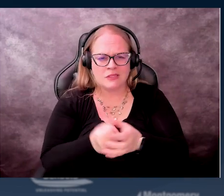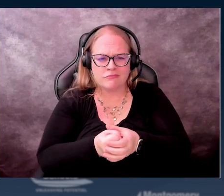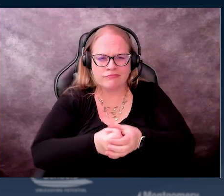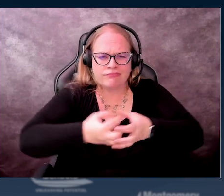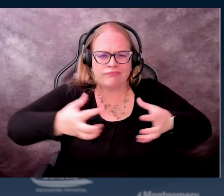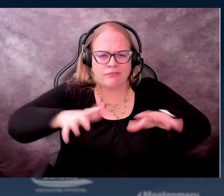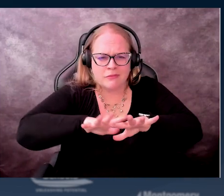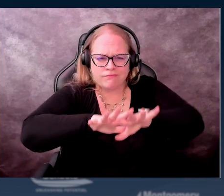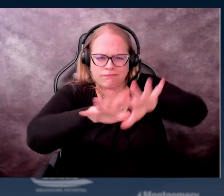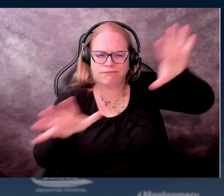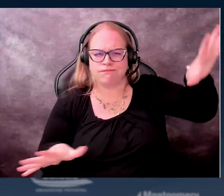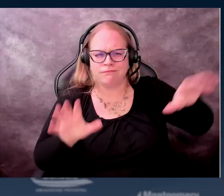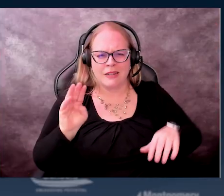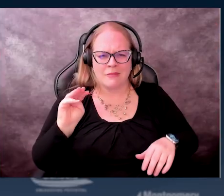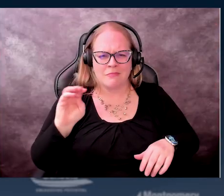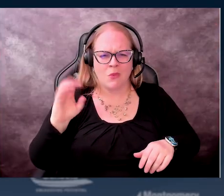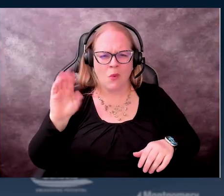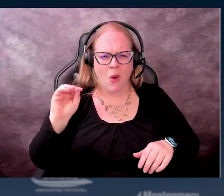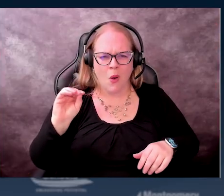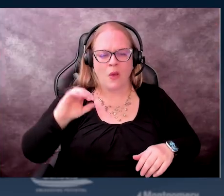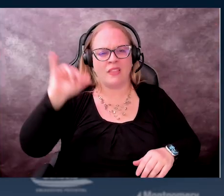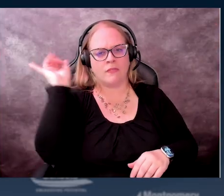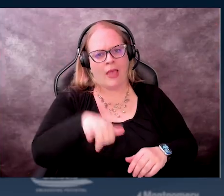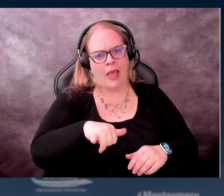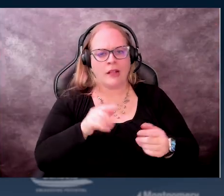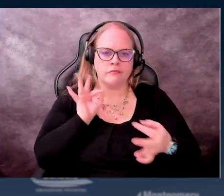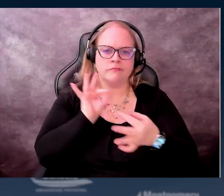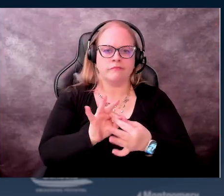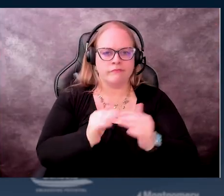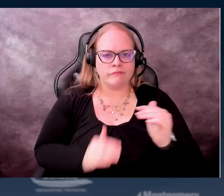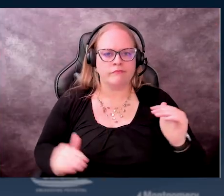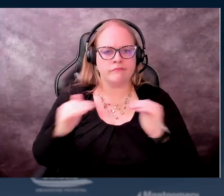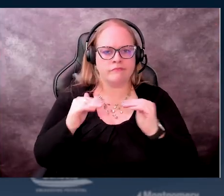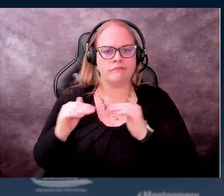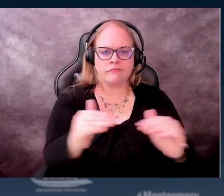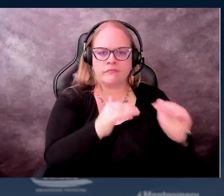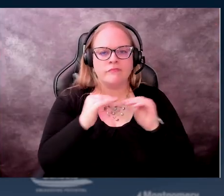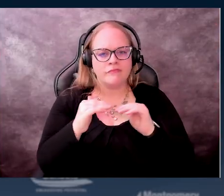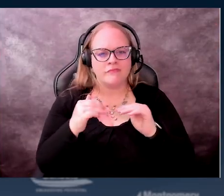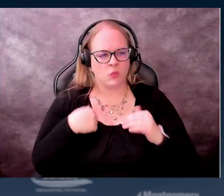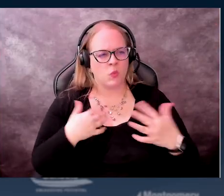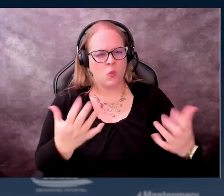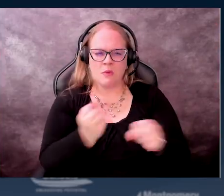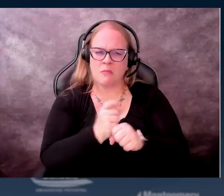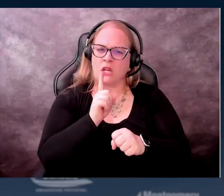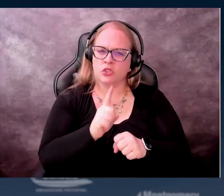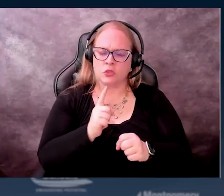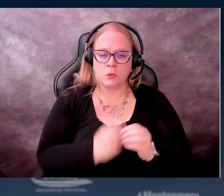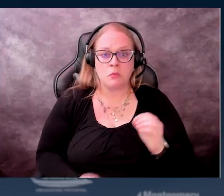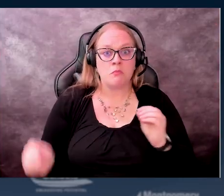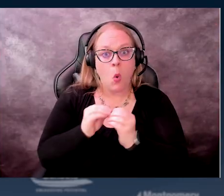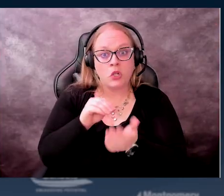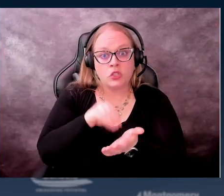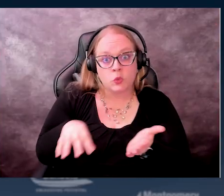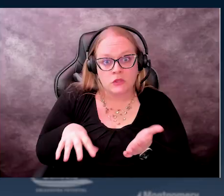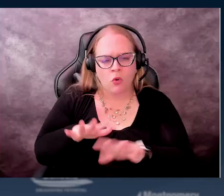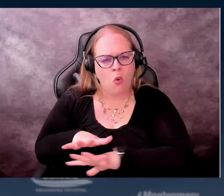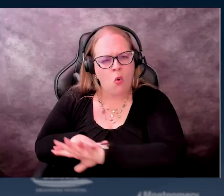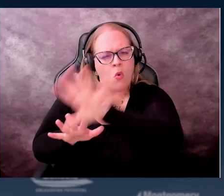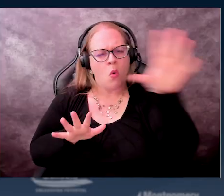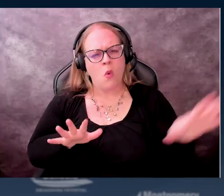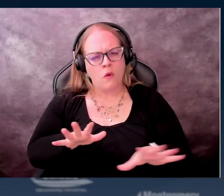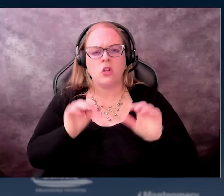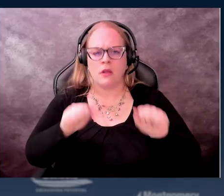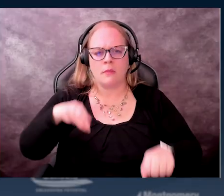county is about increasing equity, ensuring more students in more places